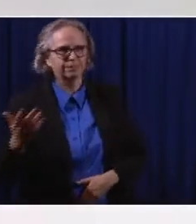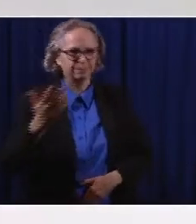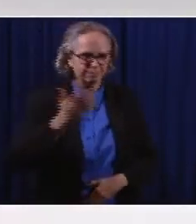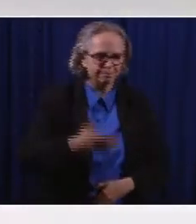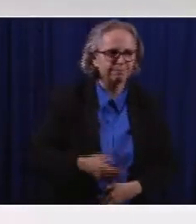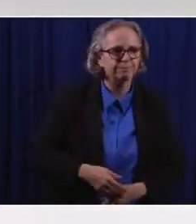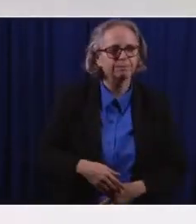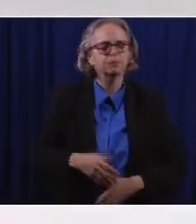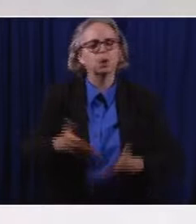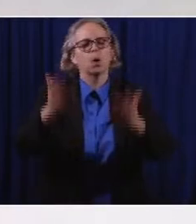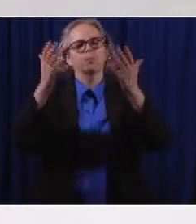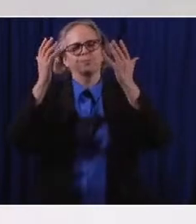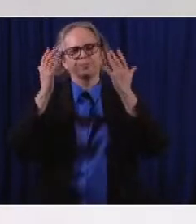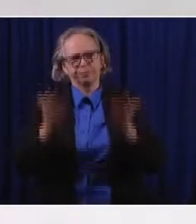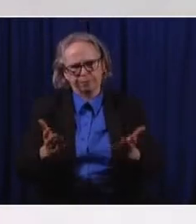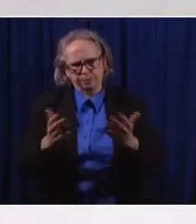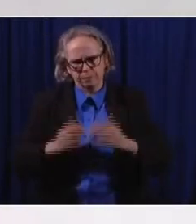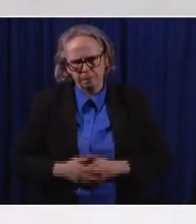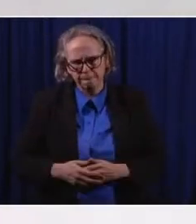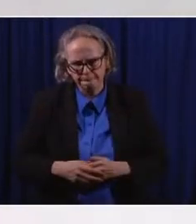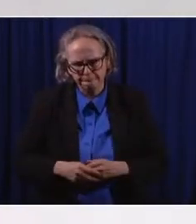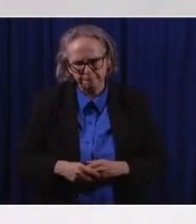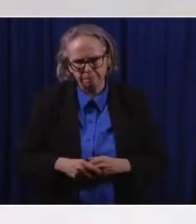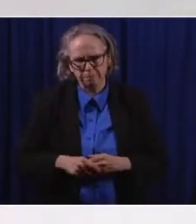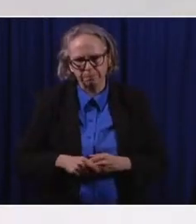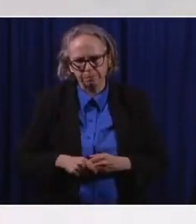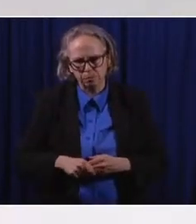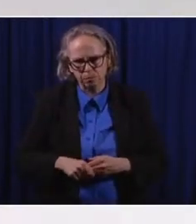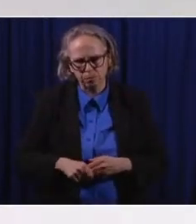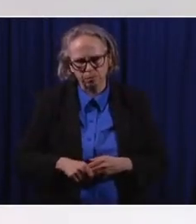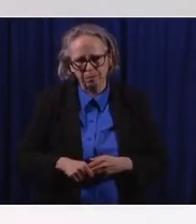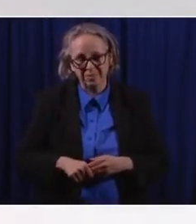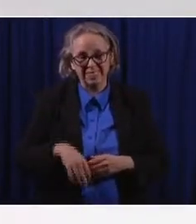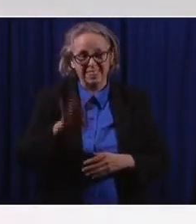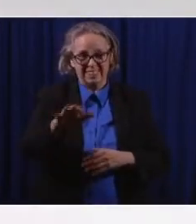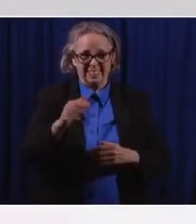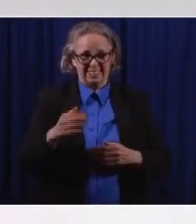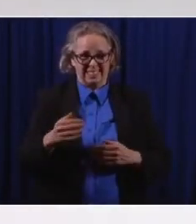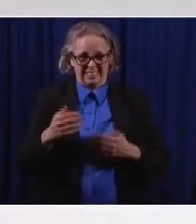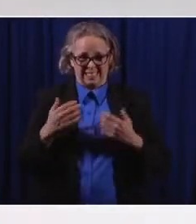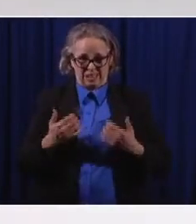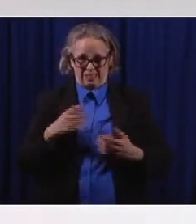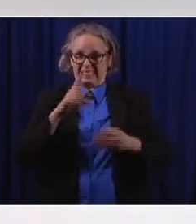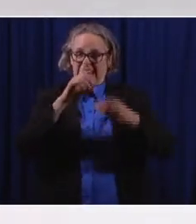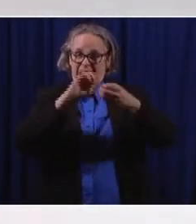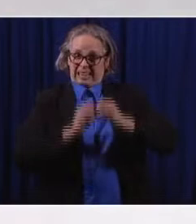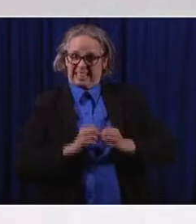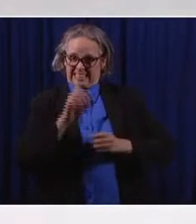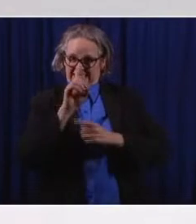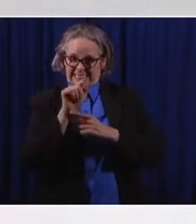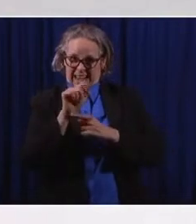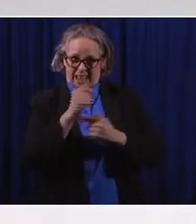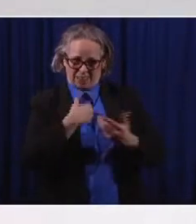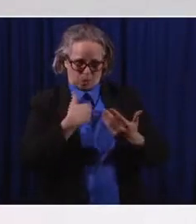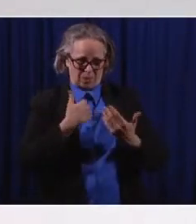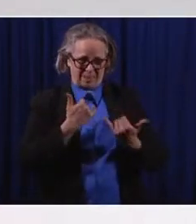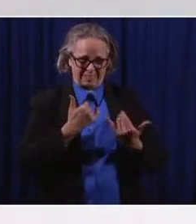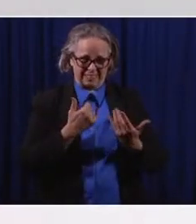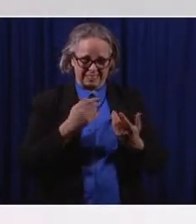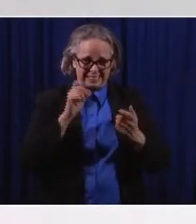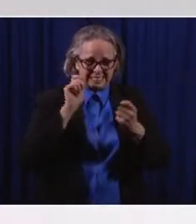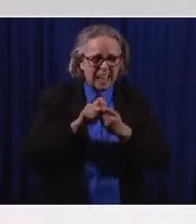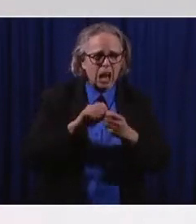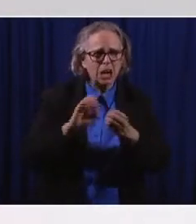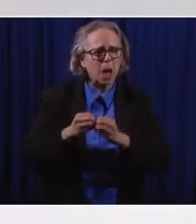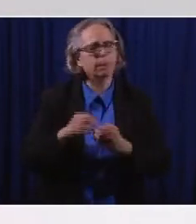One of the important answers to this question is that these data from this study can't give us a precise number. What we